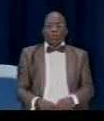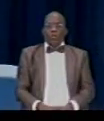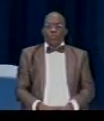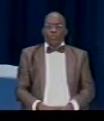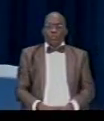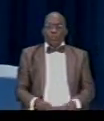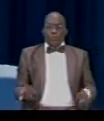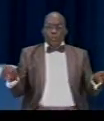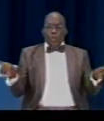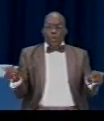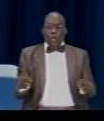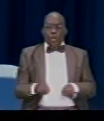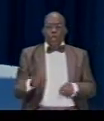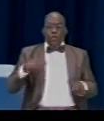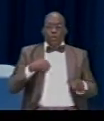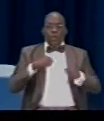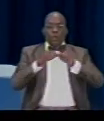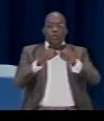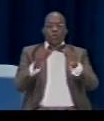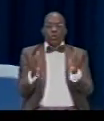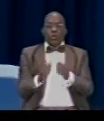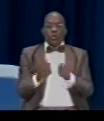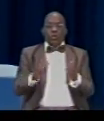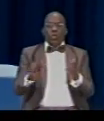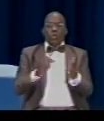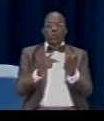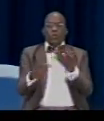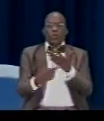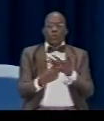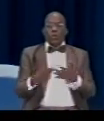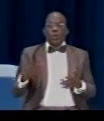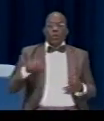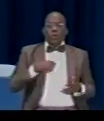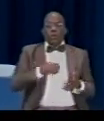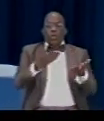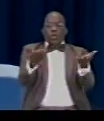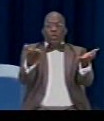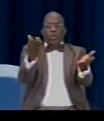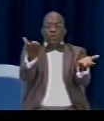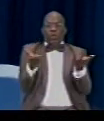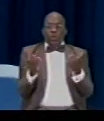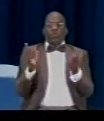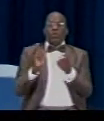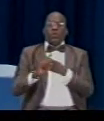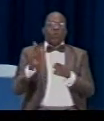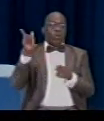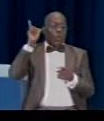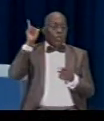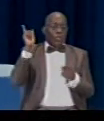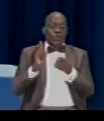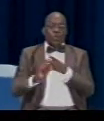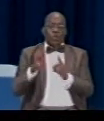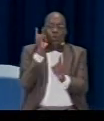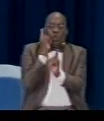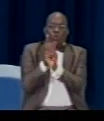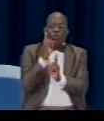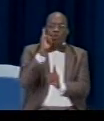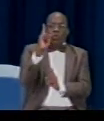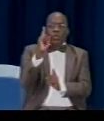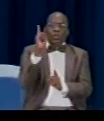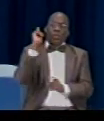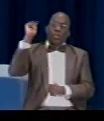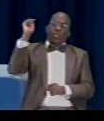As we proceed in the program, we want to listen to just a testimony as a foretaste of what